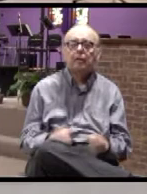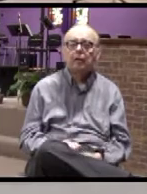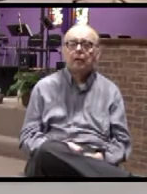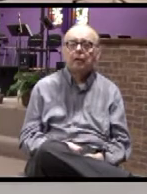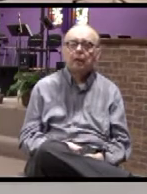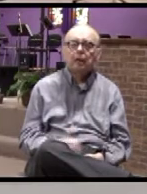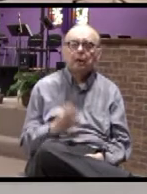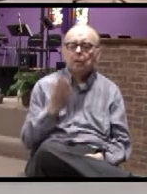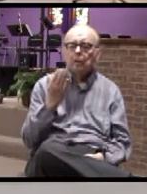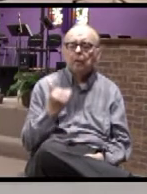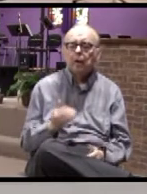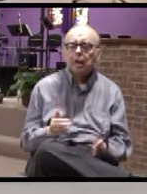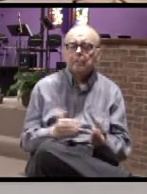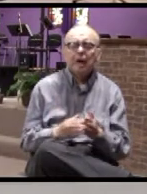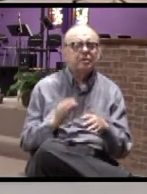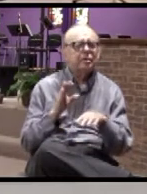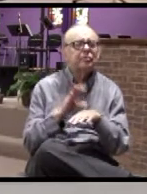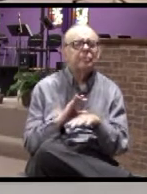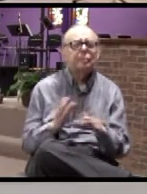Why back to church?